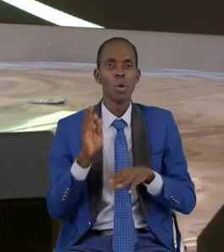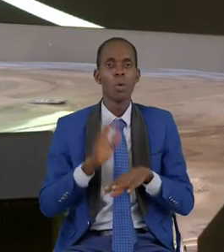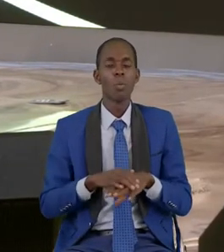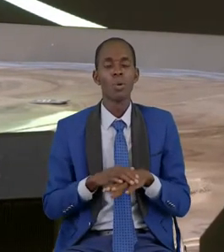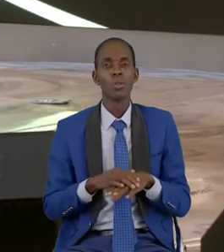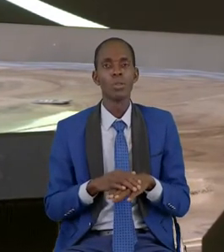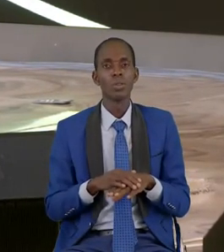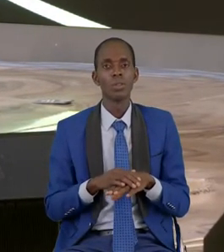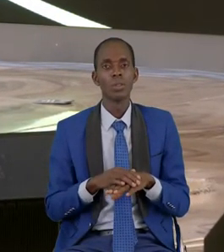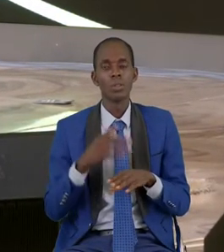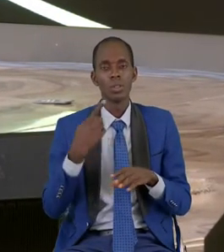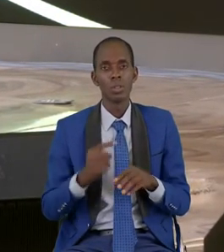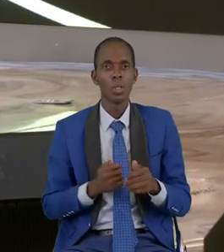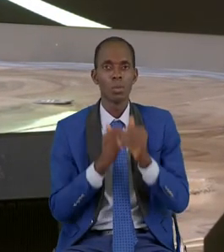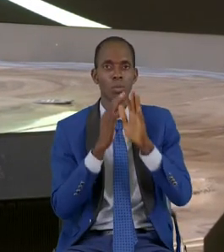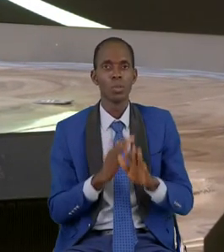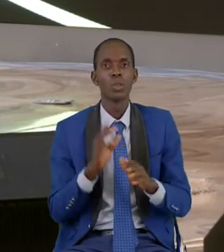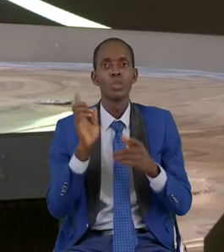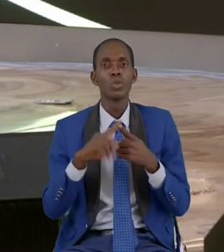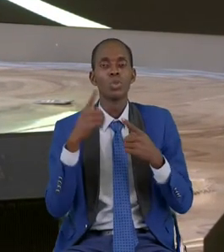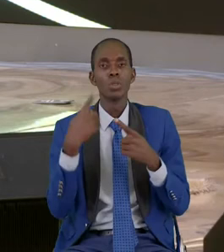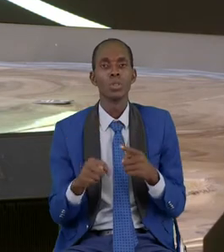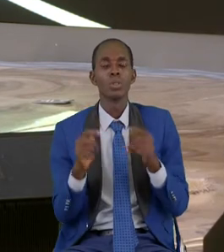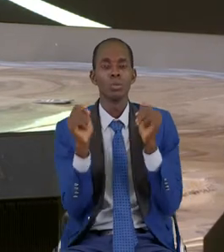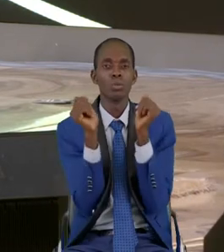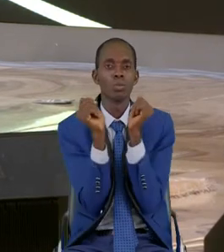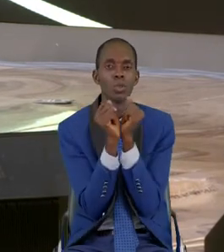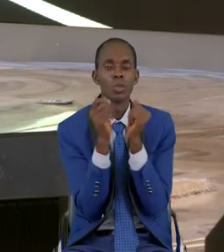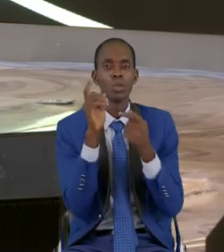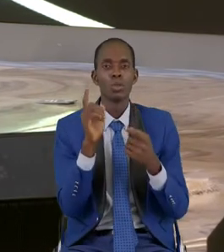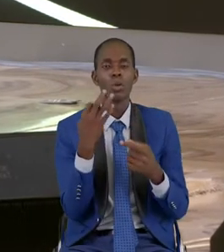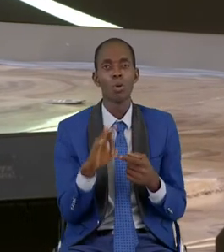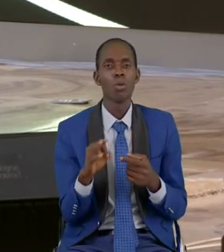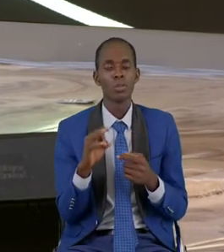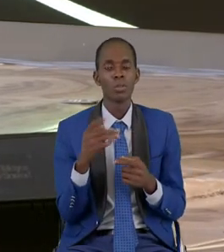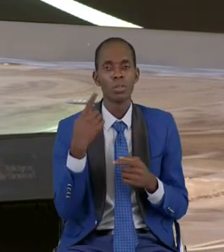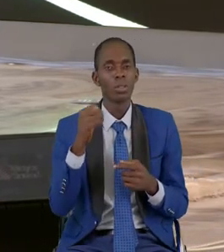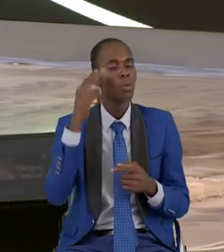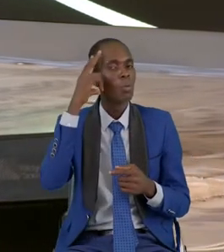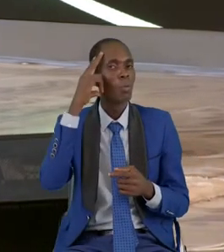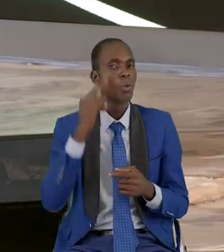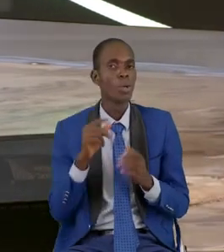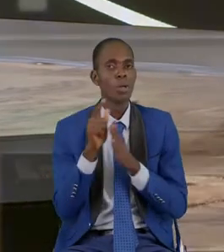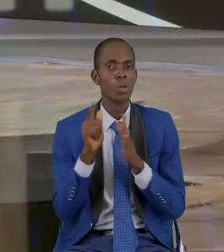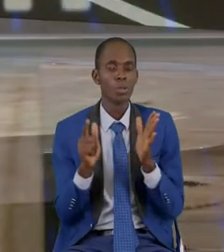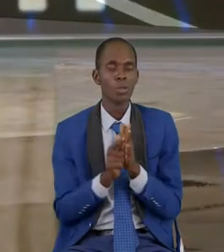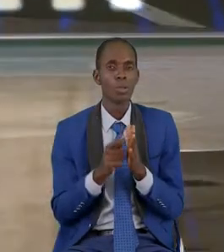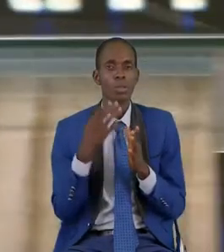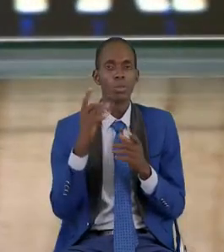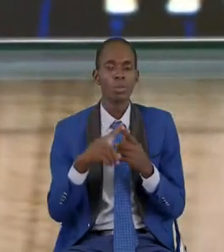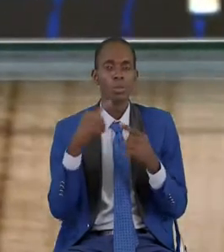bondage of the Mosaic law, to the bondage of circumcision, to